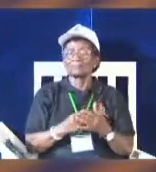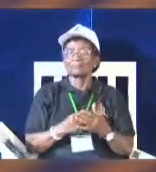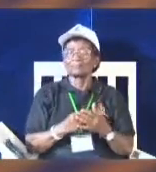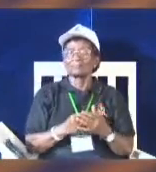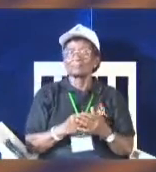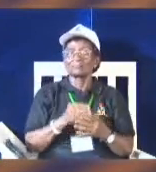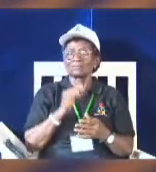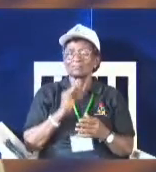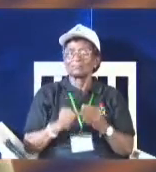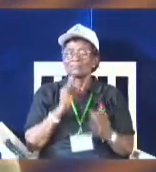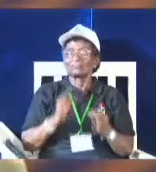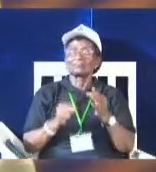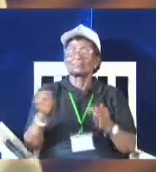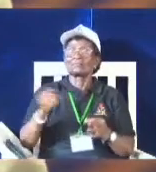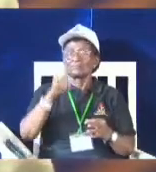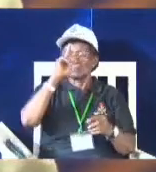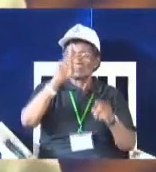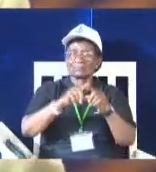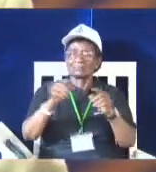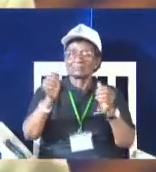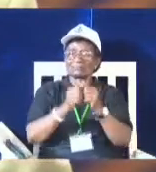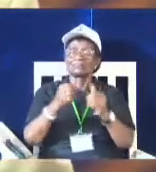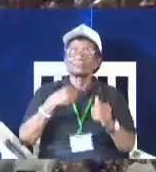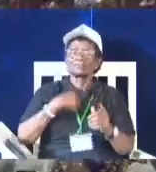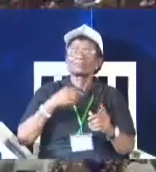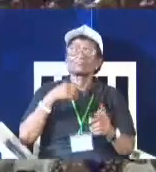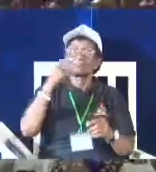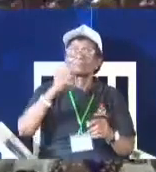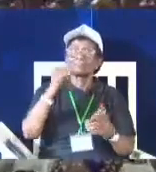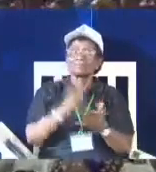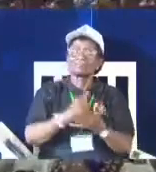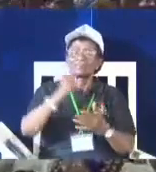If you agree with me, say amen.